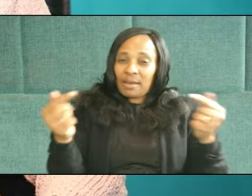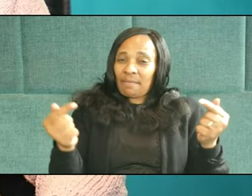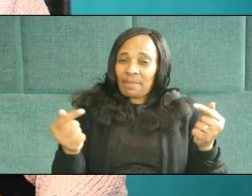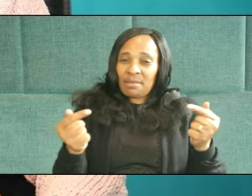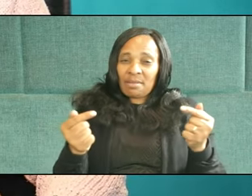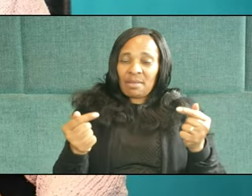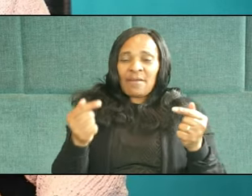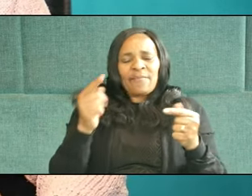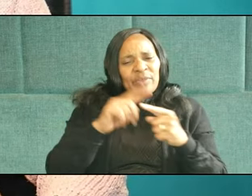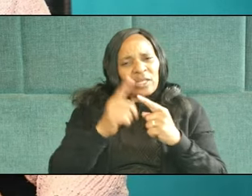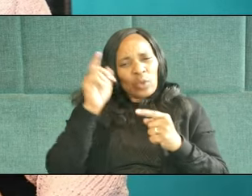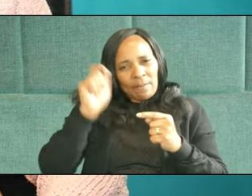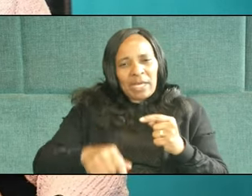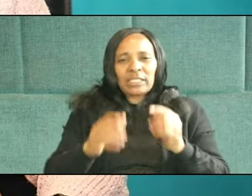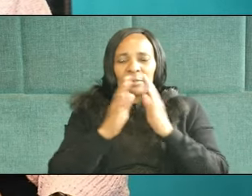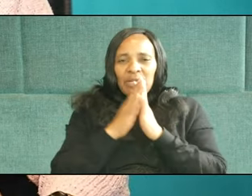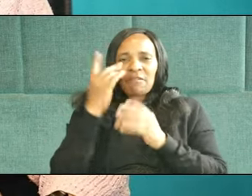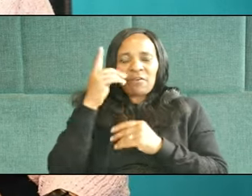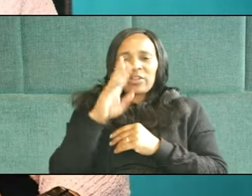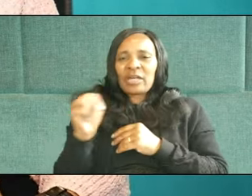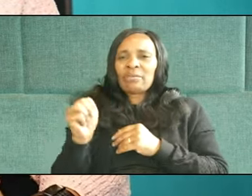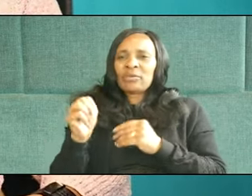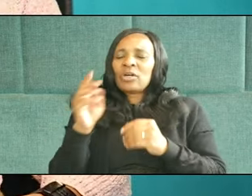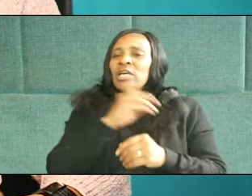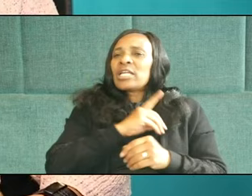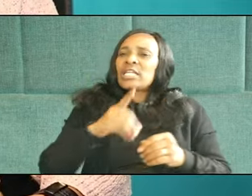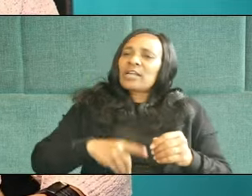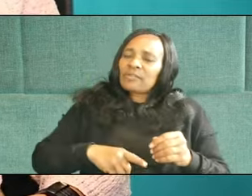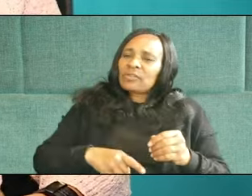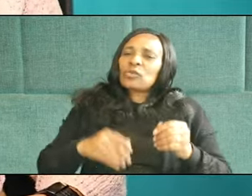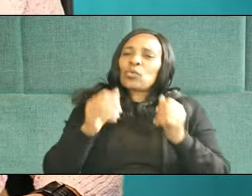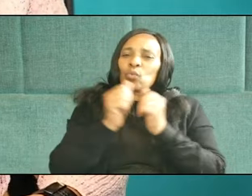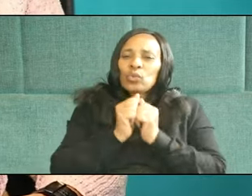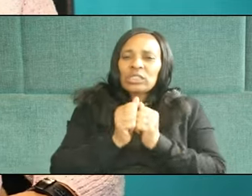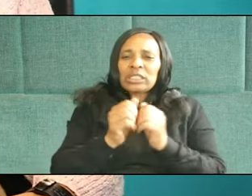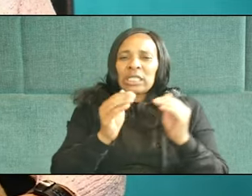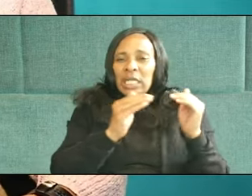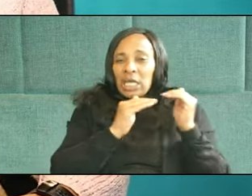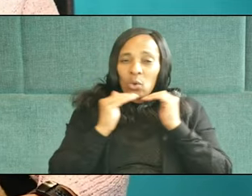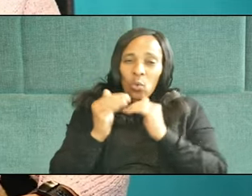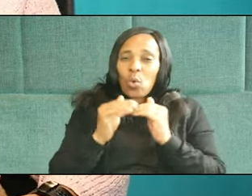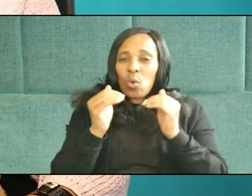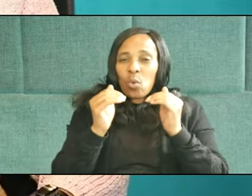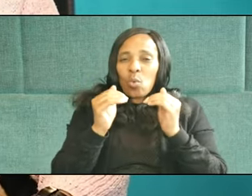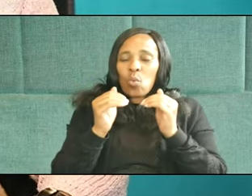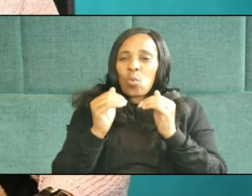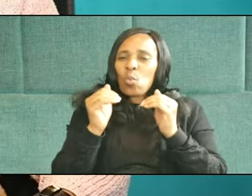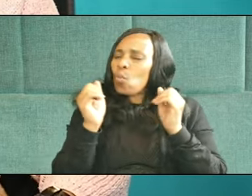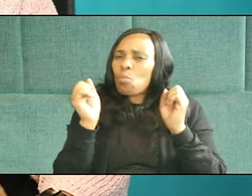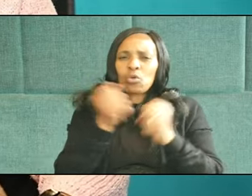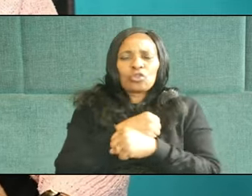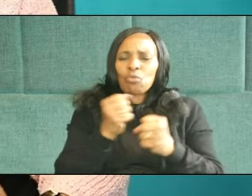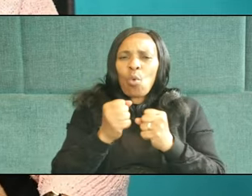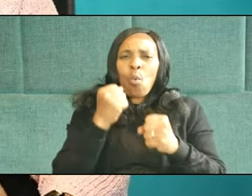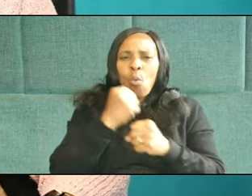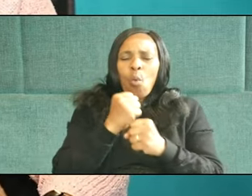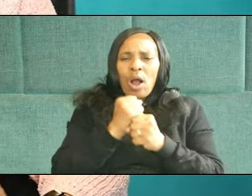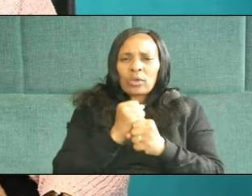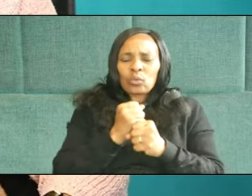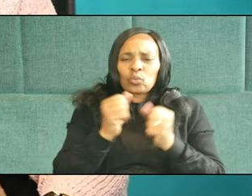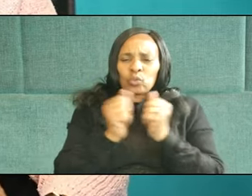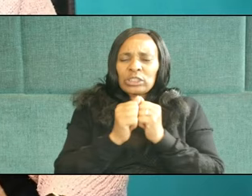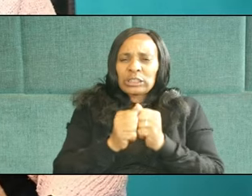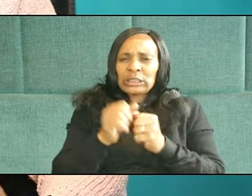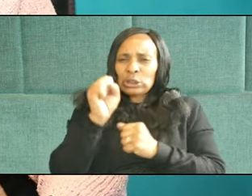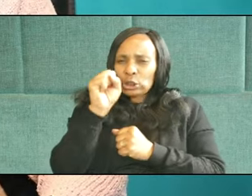Because David, through the whole time he was at odds with Saul, mm-hmm. there is not one time he wished to do him evil, not